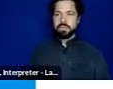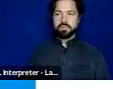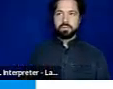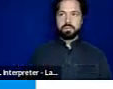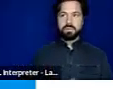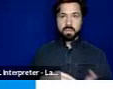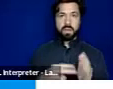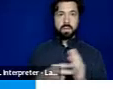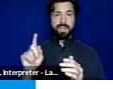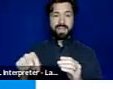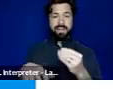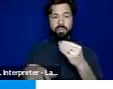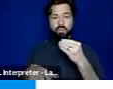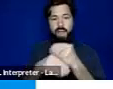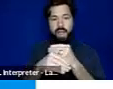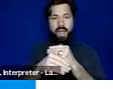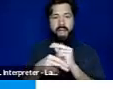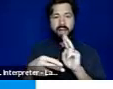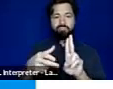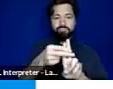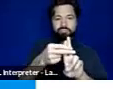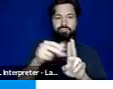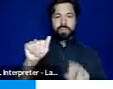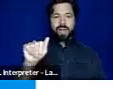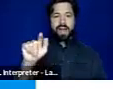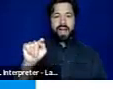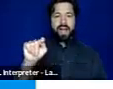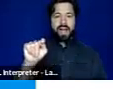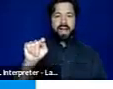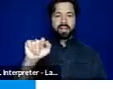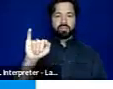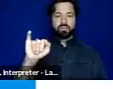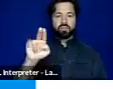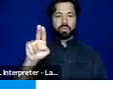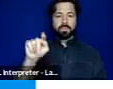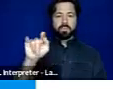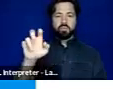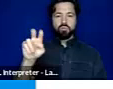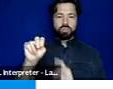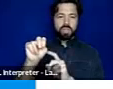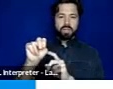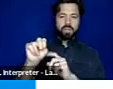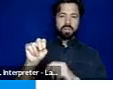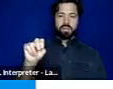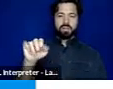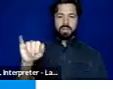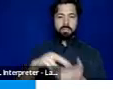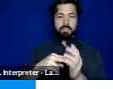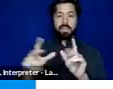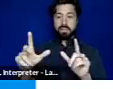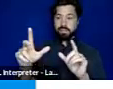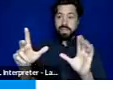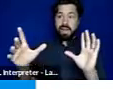this attribution in Canvas if we're linking to a site that is original